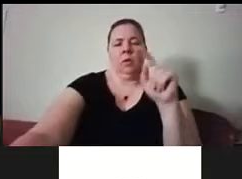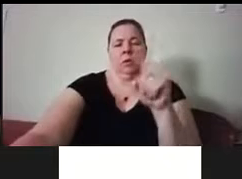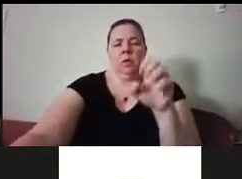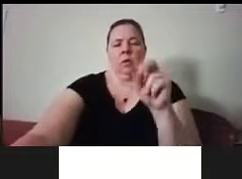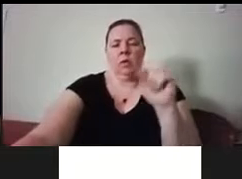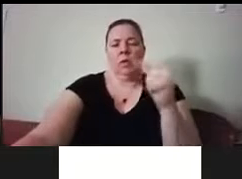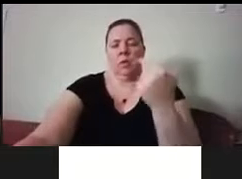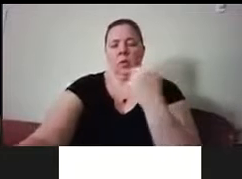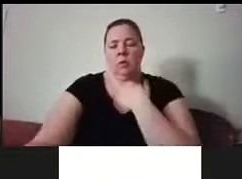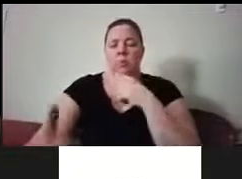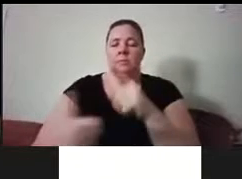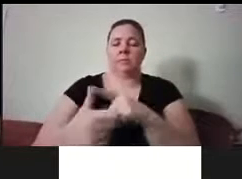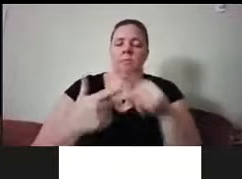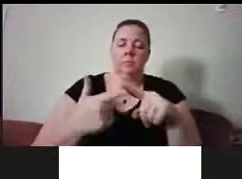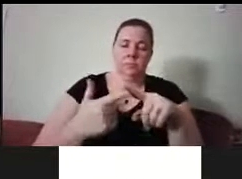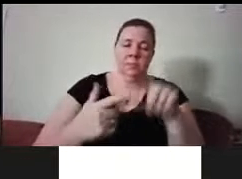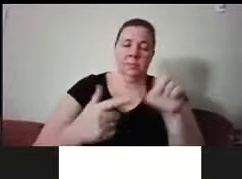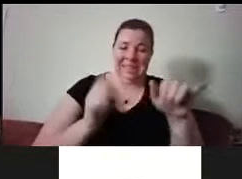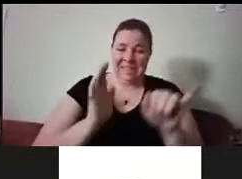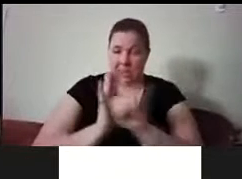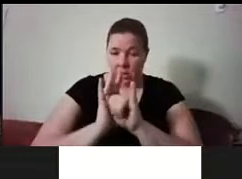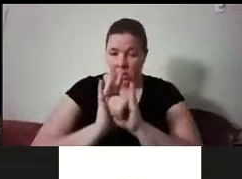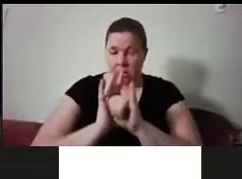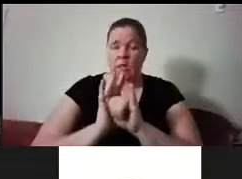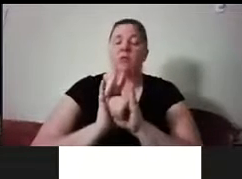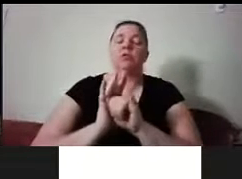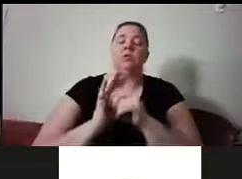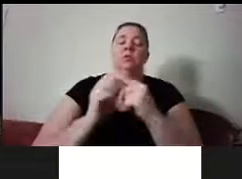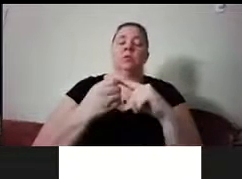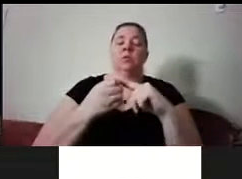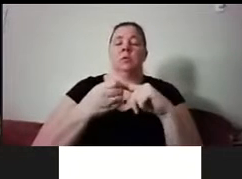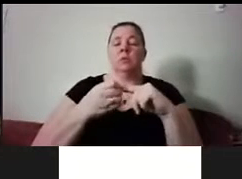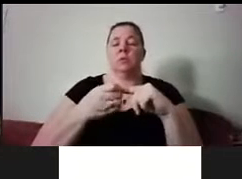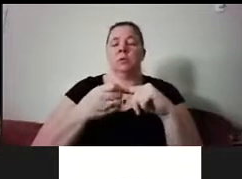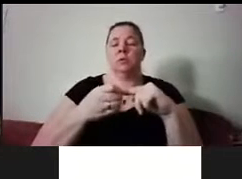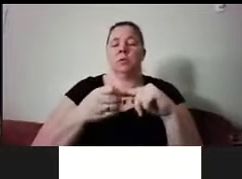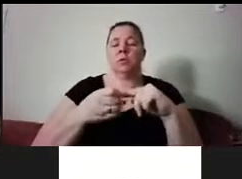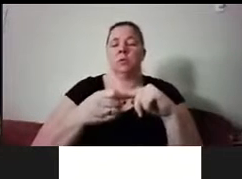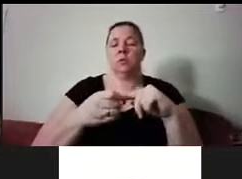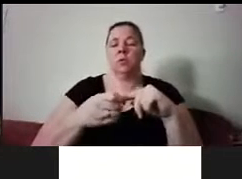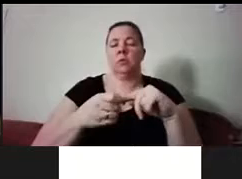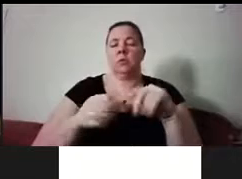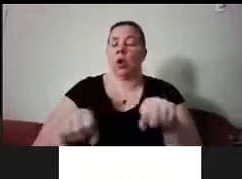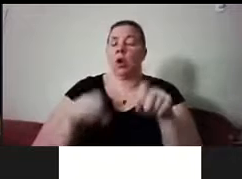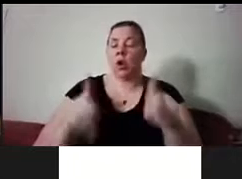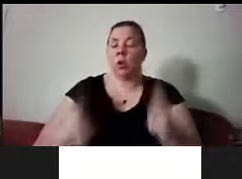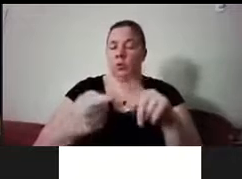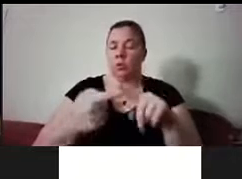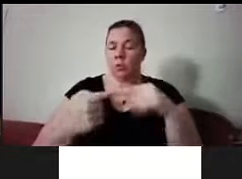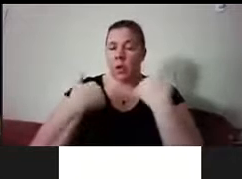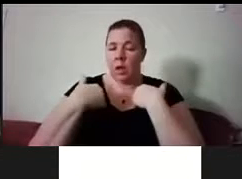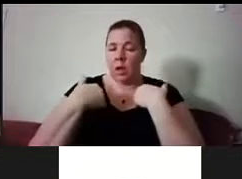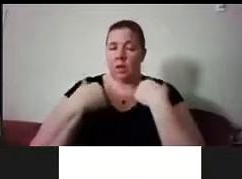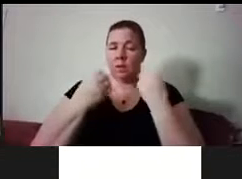So I have two questions. The first one is this: is there the opportunities to have